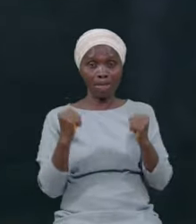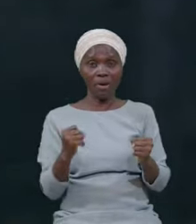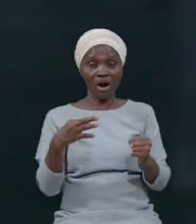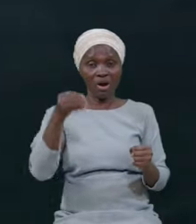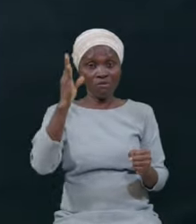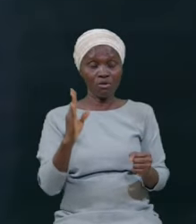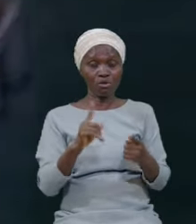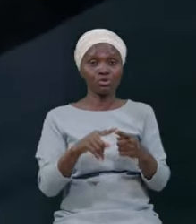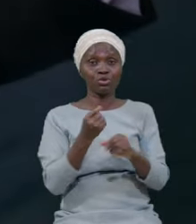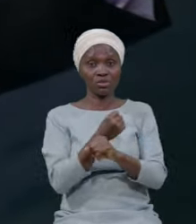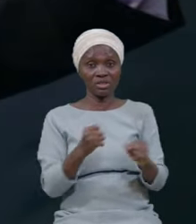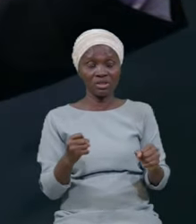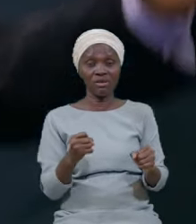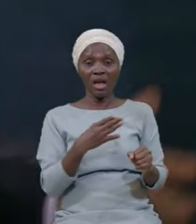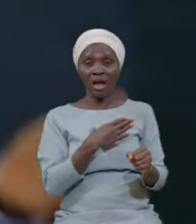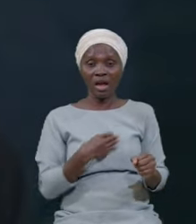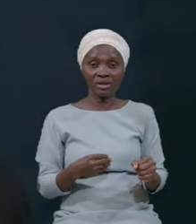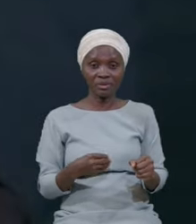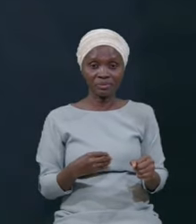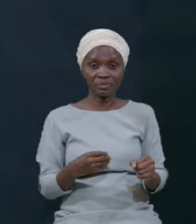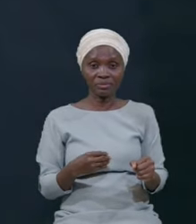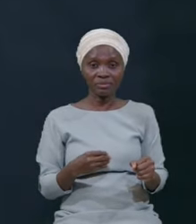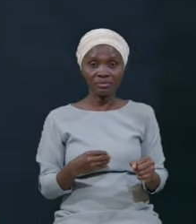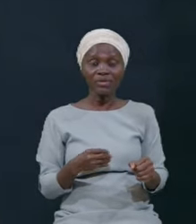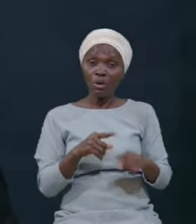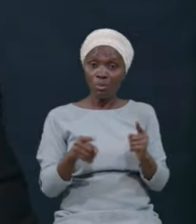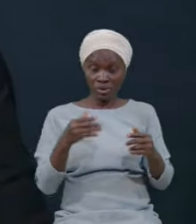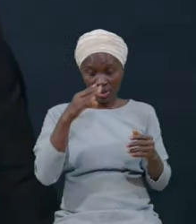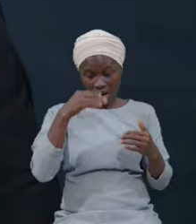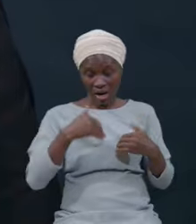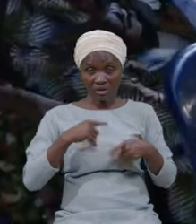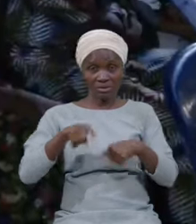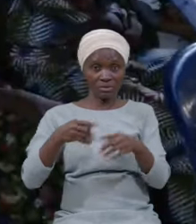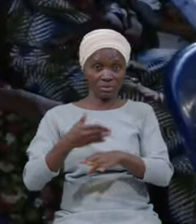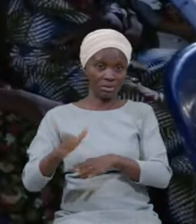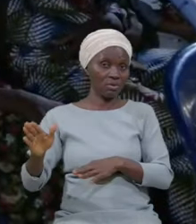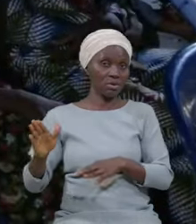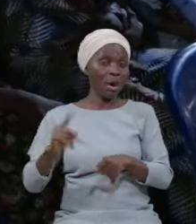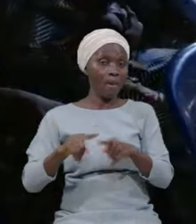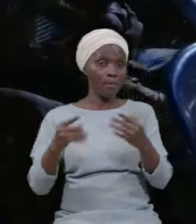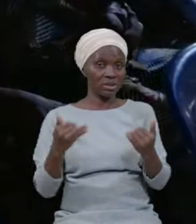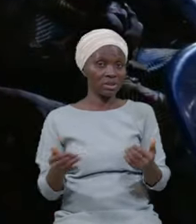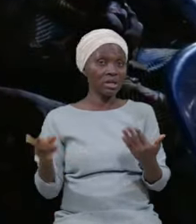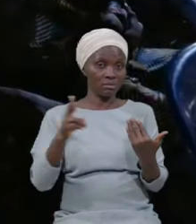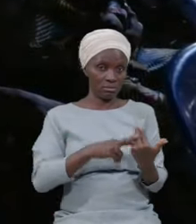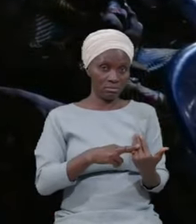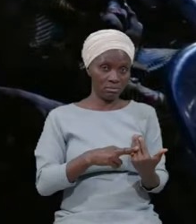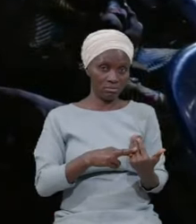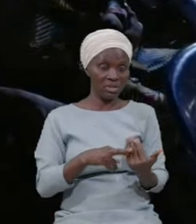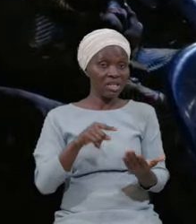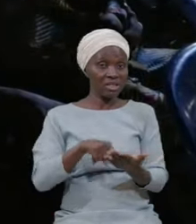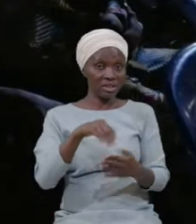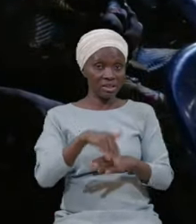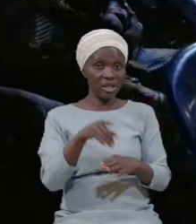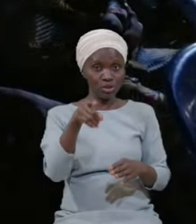sinfulness in life, but they have gone back. It says now, we return. Tonight, you return. And if